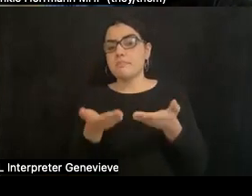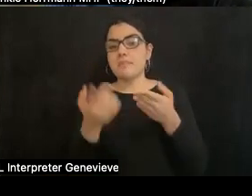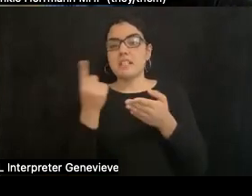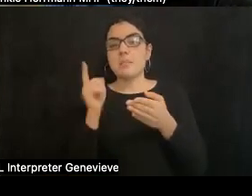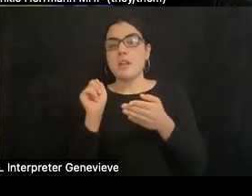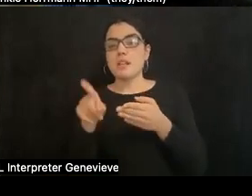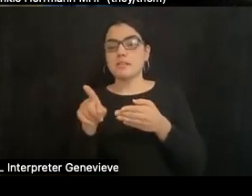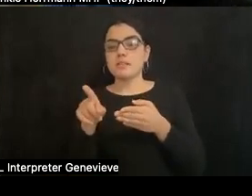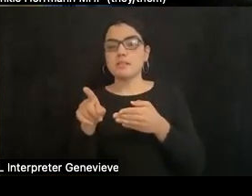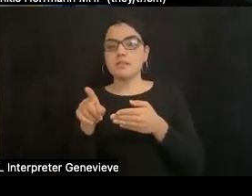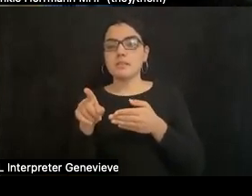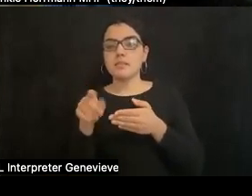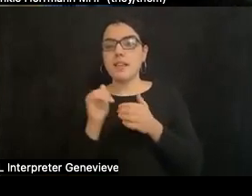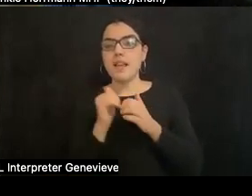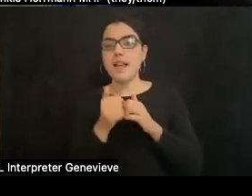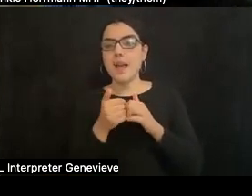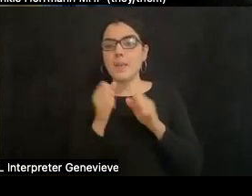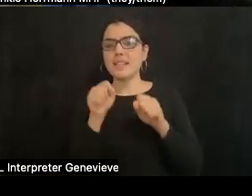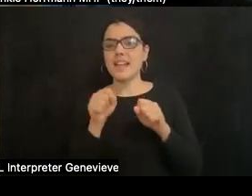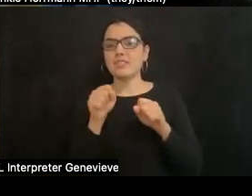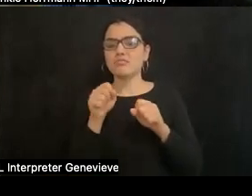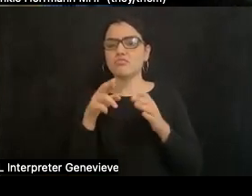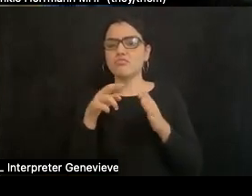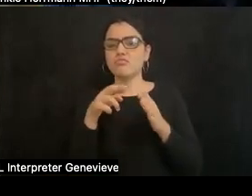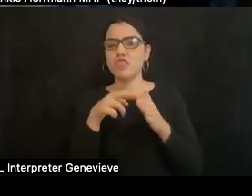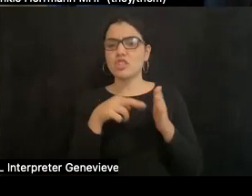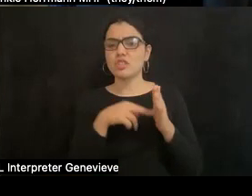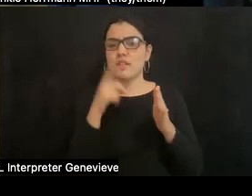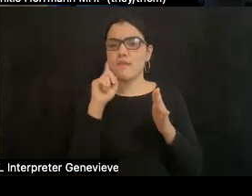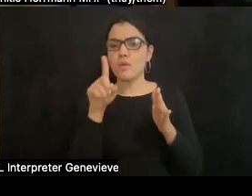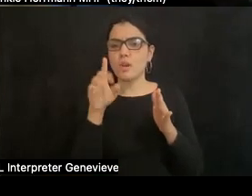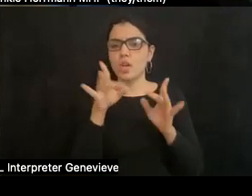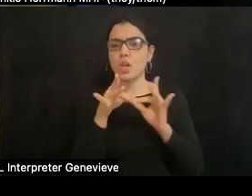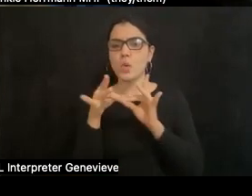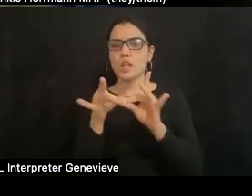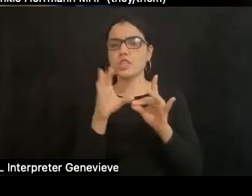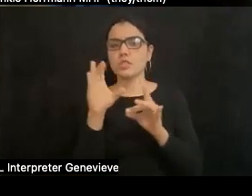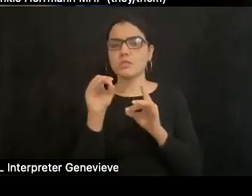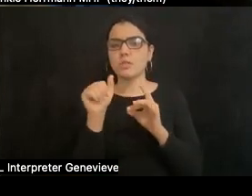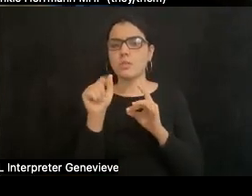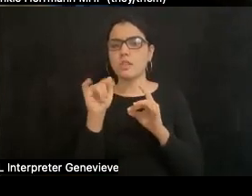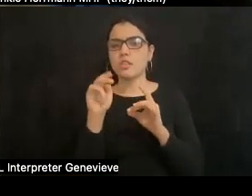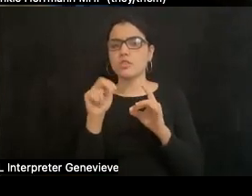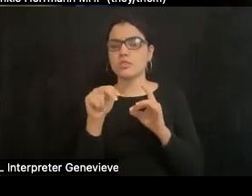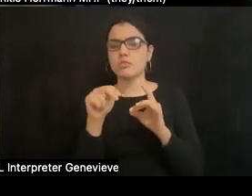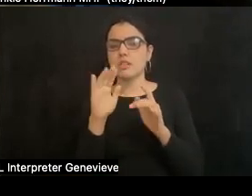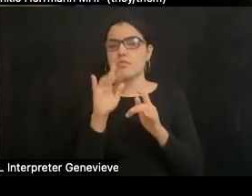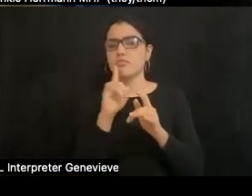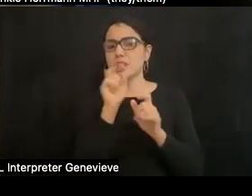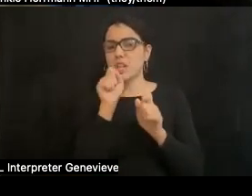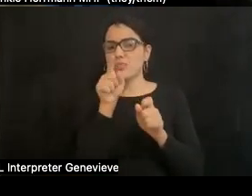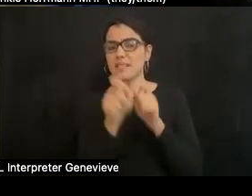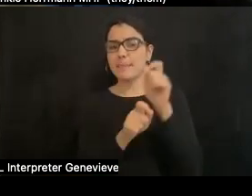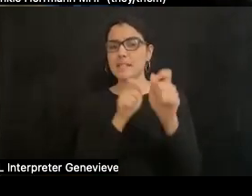ask how they can register for the coalition. So maybe if you want to specify that.